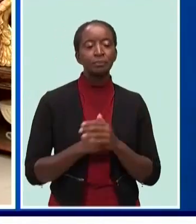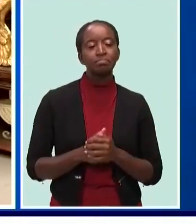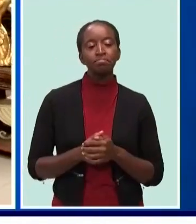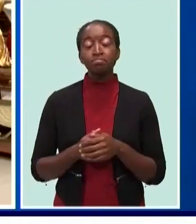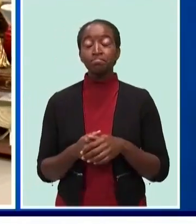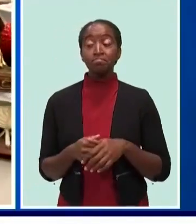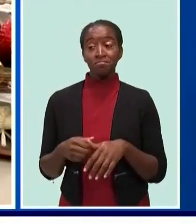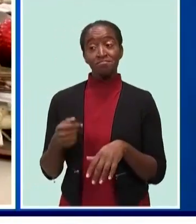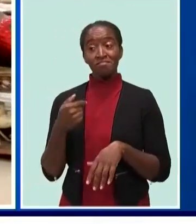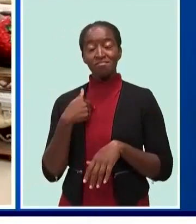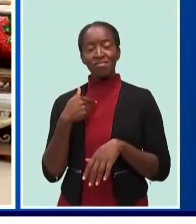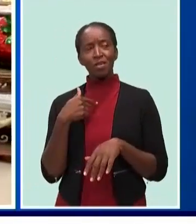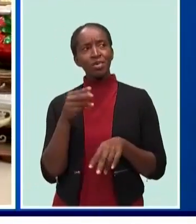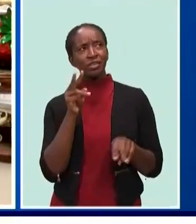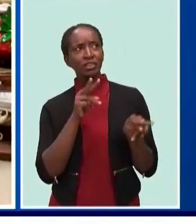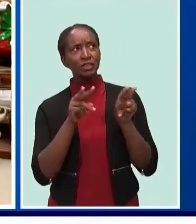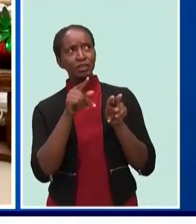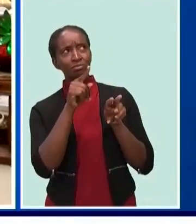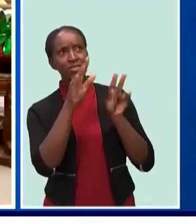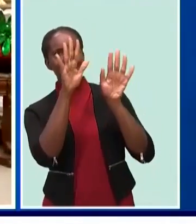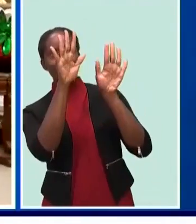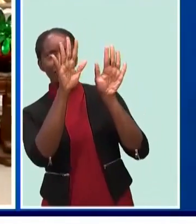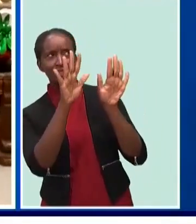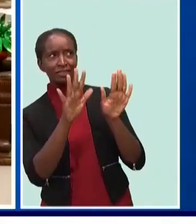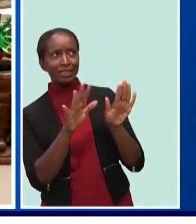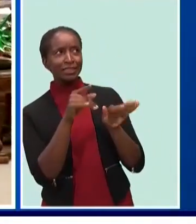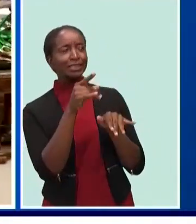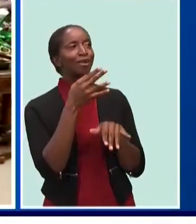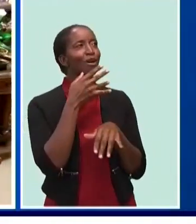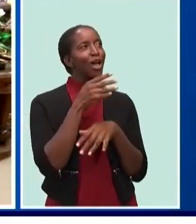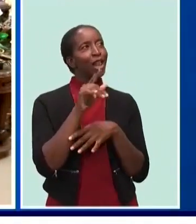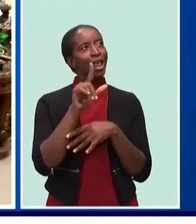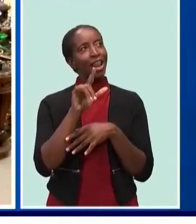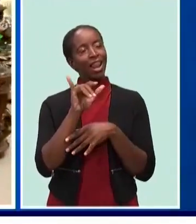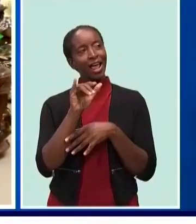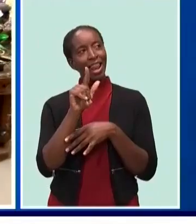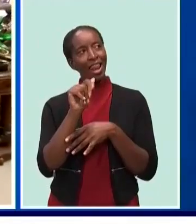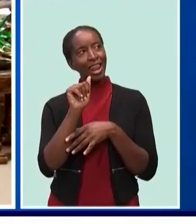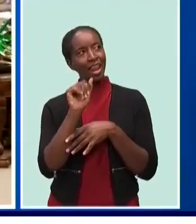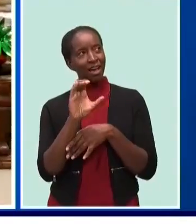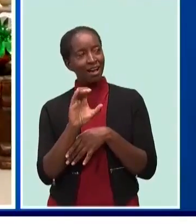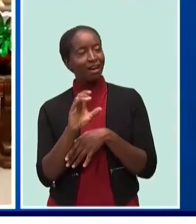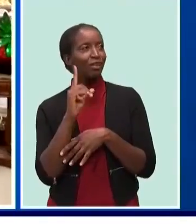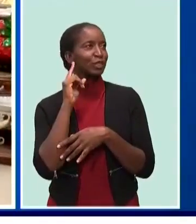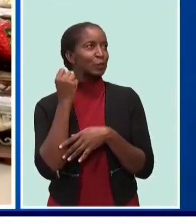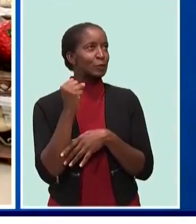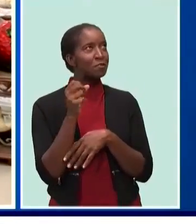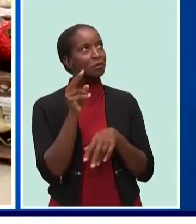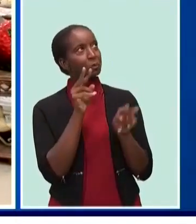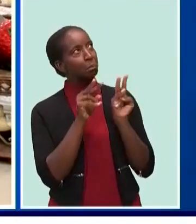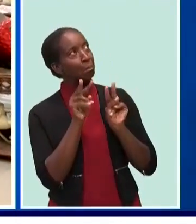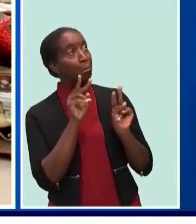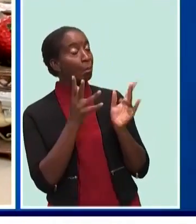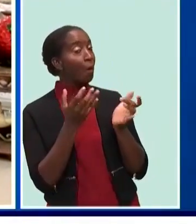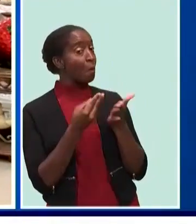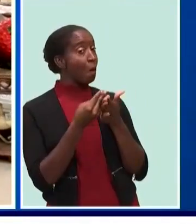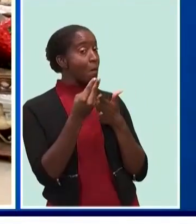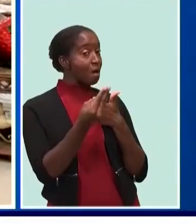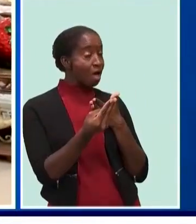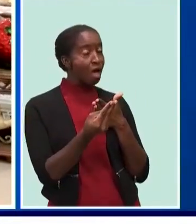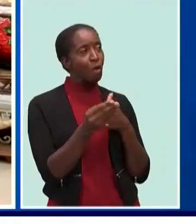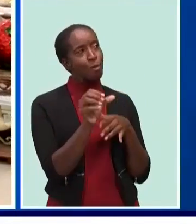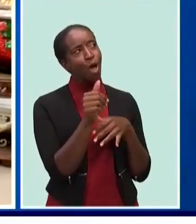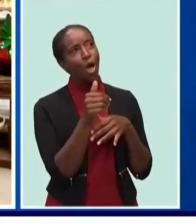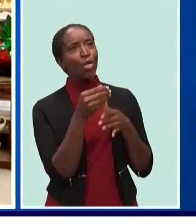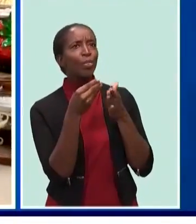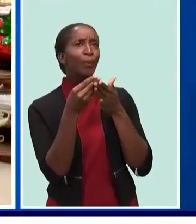now I'm looking at some curtains here. Some lilac and silver. Wow. And I think that's the first choice I'm going